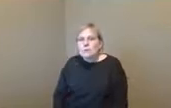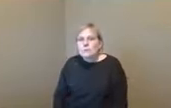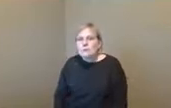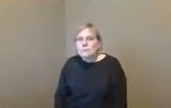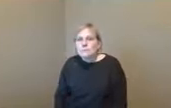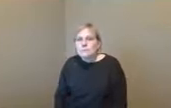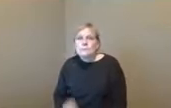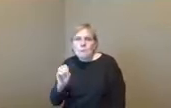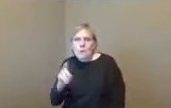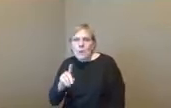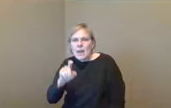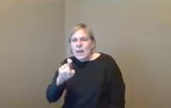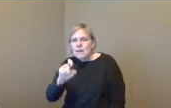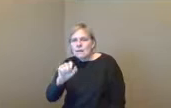Okay.